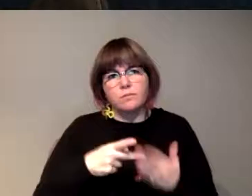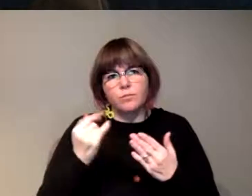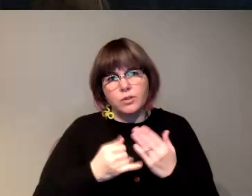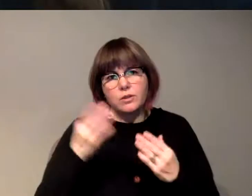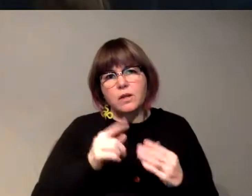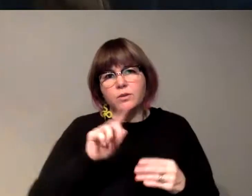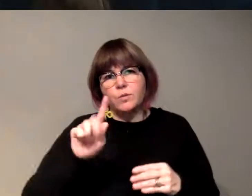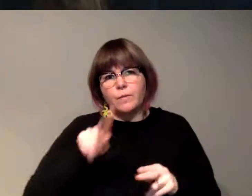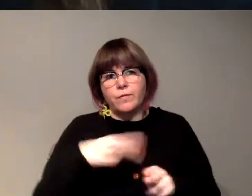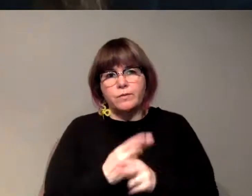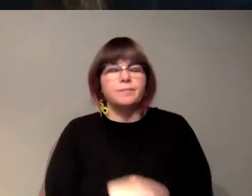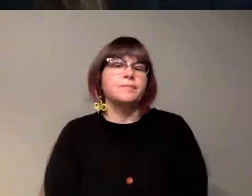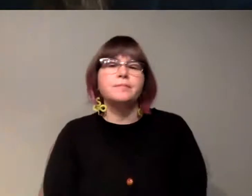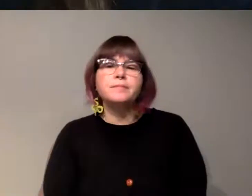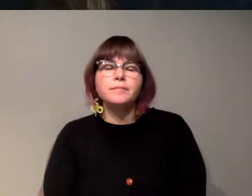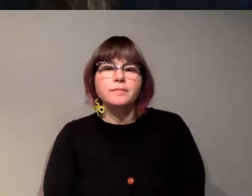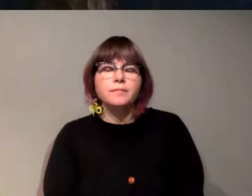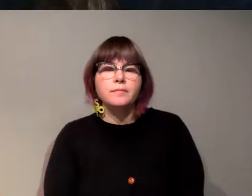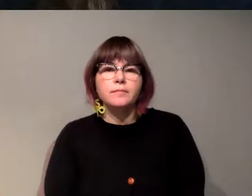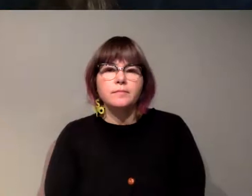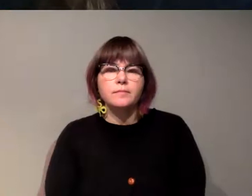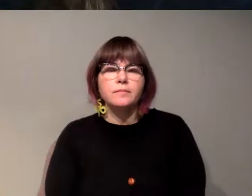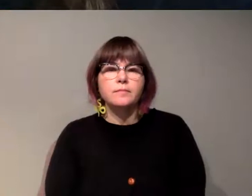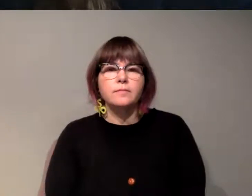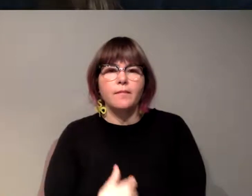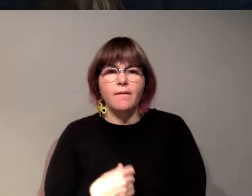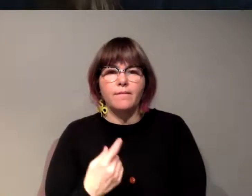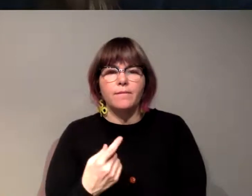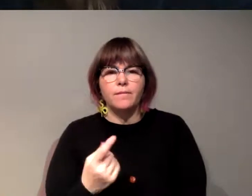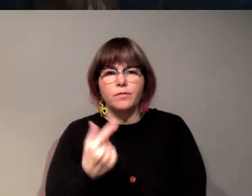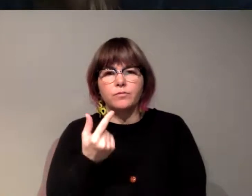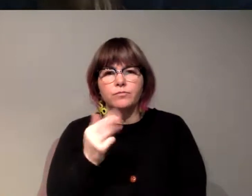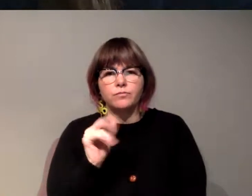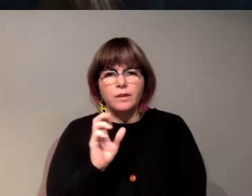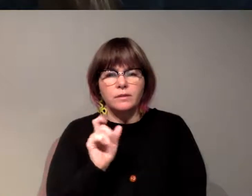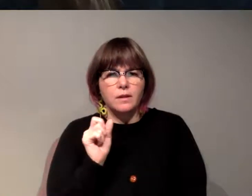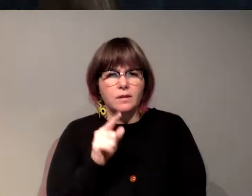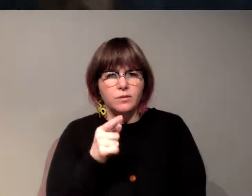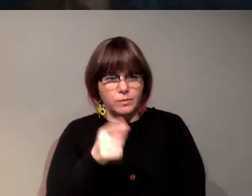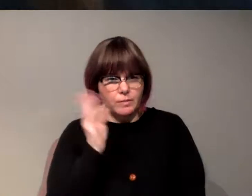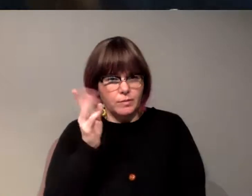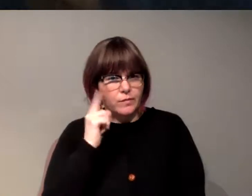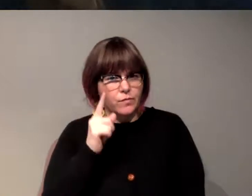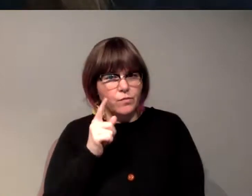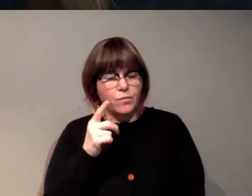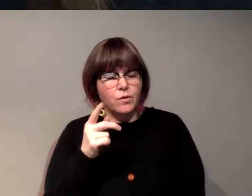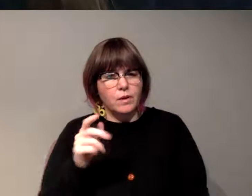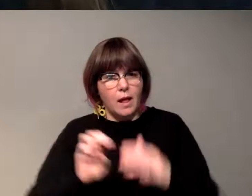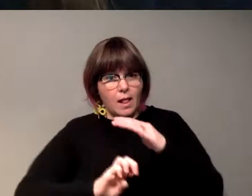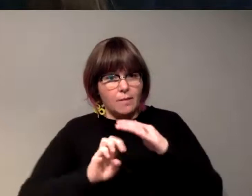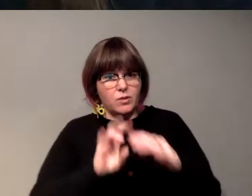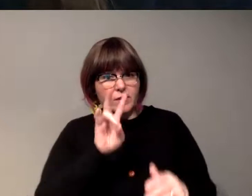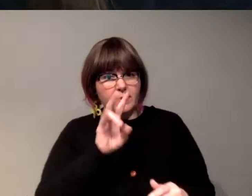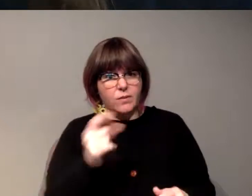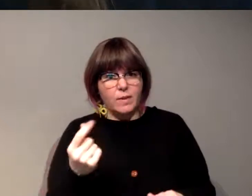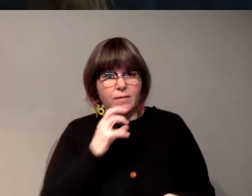sciencereligion.dialogue.org/project/Zooniverse. Great. We have one question, Grace. Do you do presentations for primary age children, age 7 through